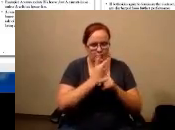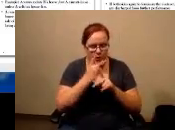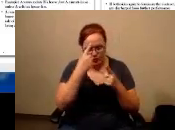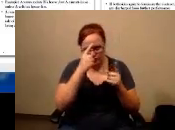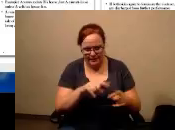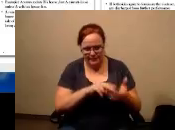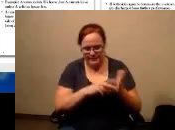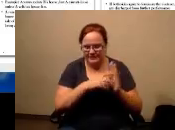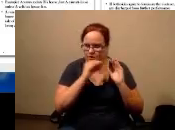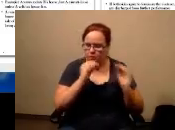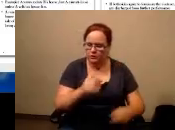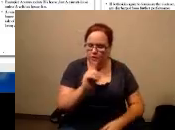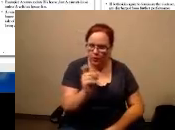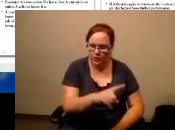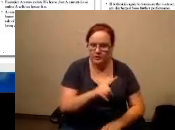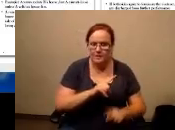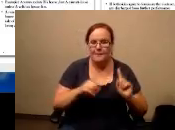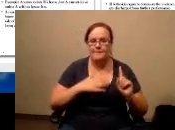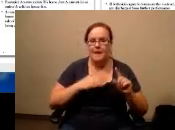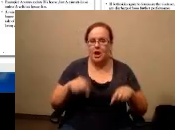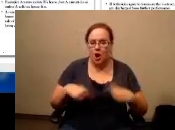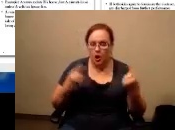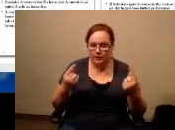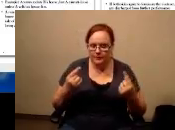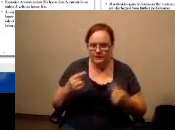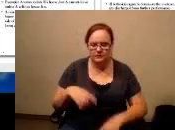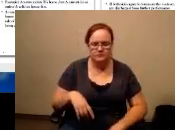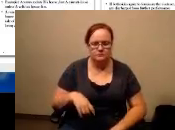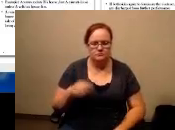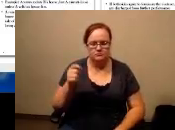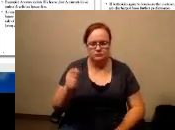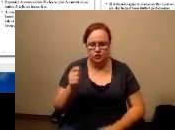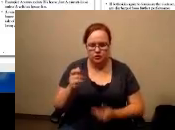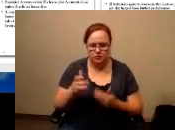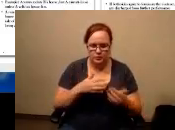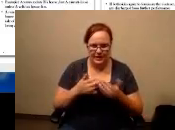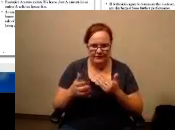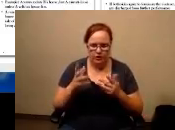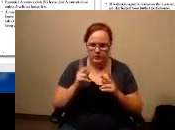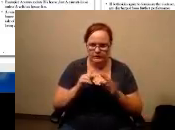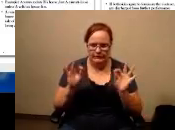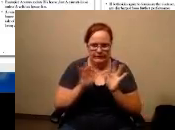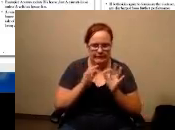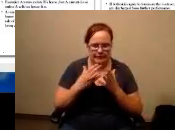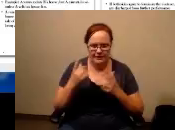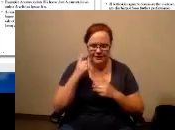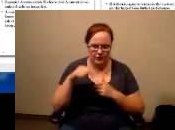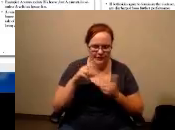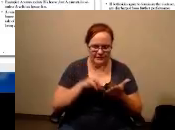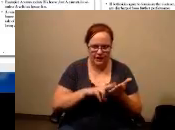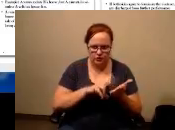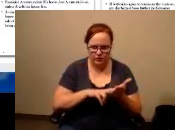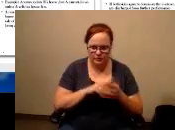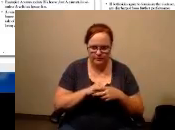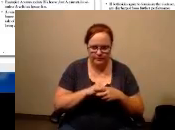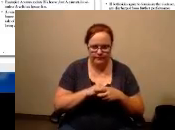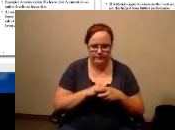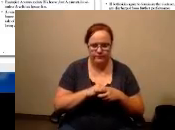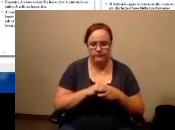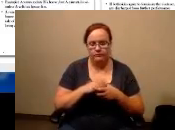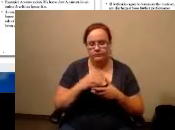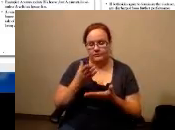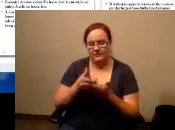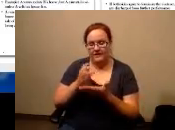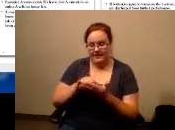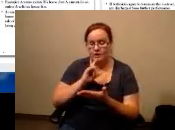question about this. But here was my argument. Judge, what are the key terms of the contract for loan? The fact that it